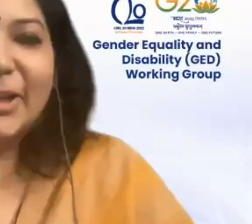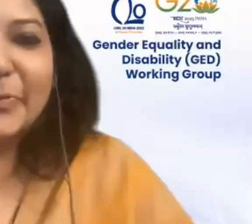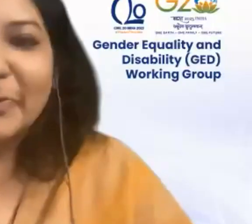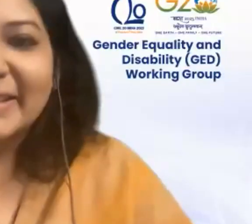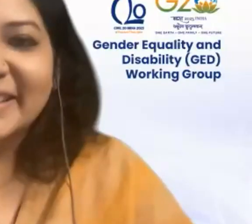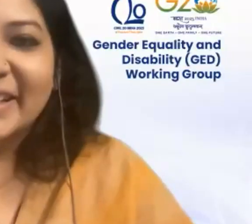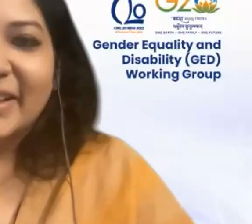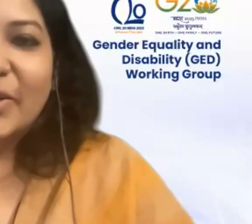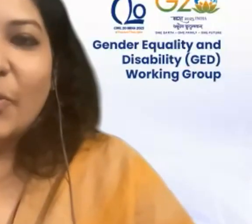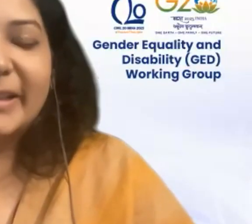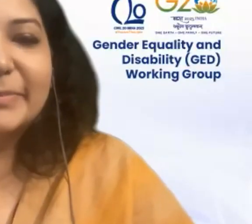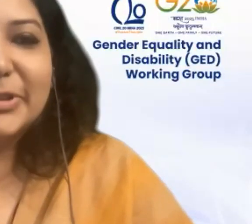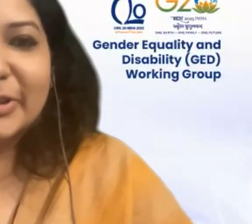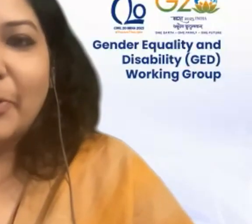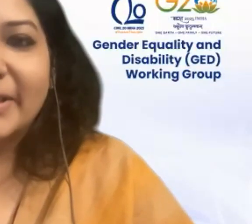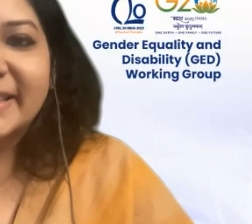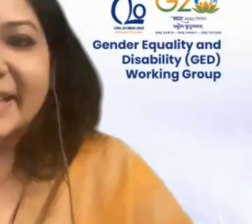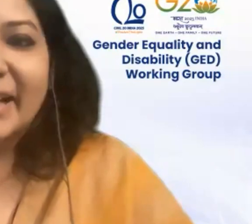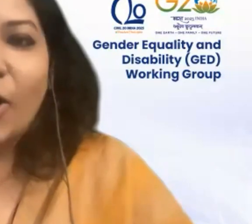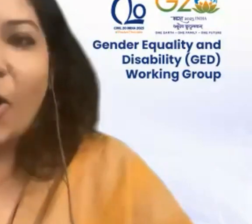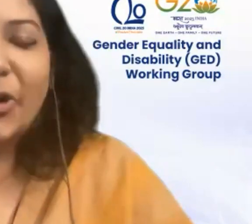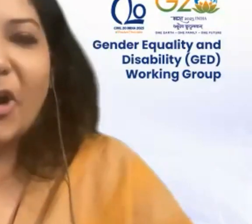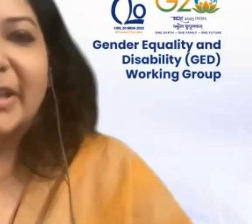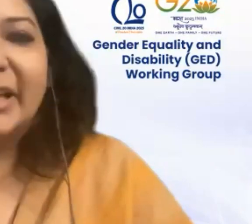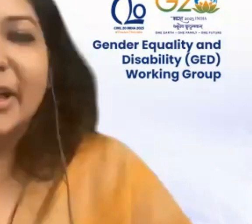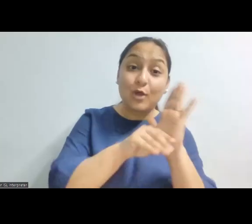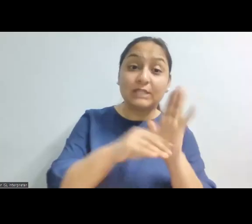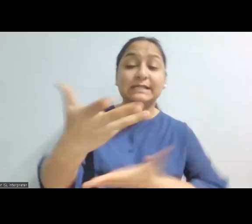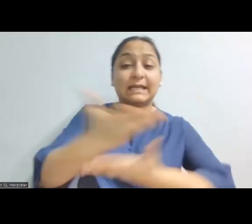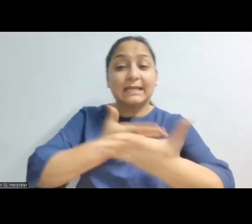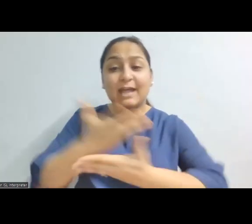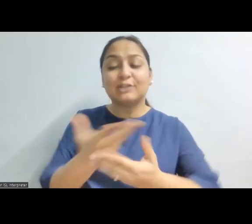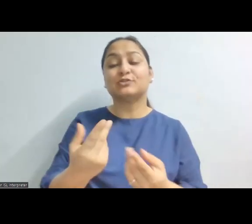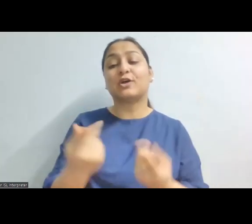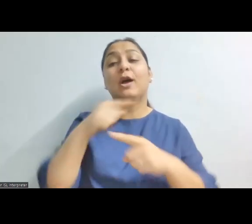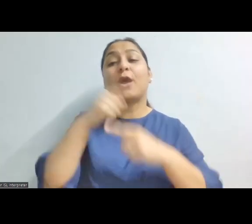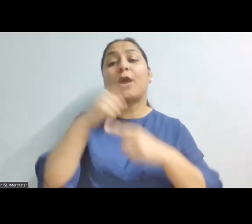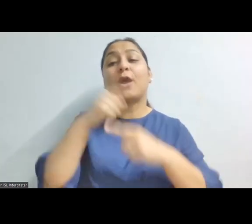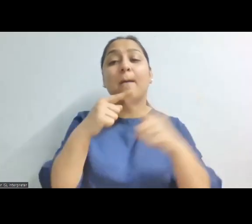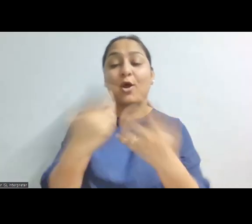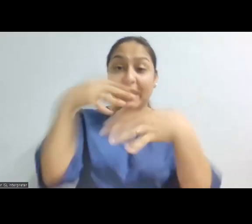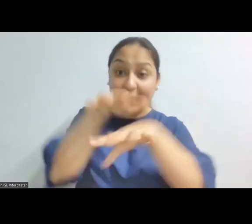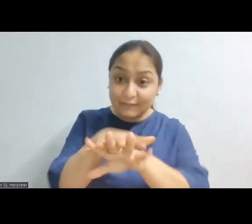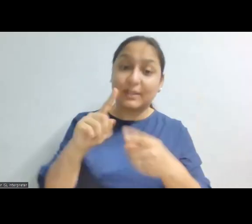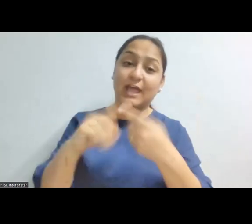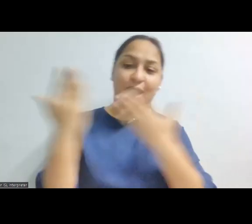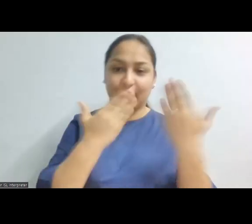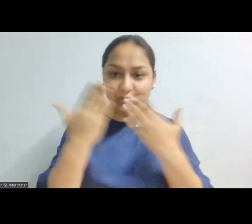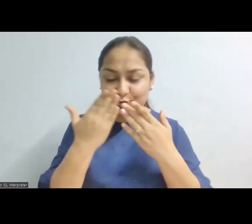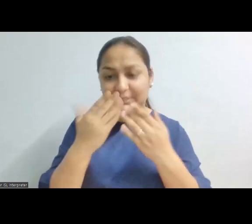Hello, everyone. Welcome to the Policy Dialogue on Inclusive Education with Skill